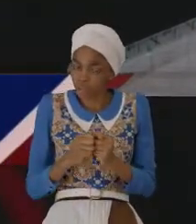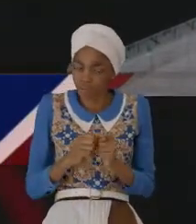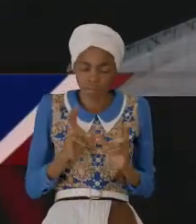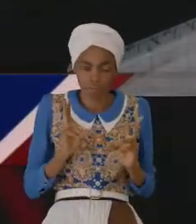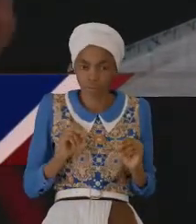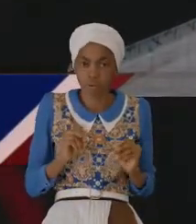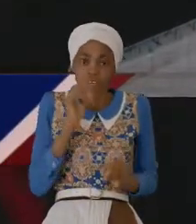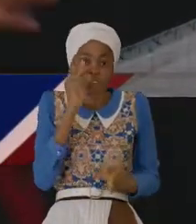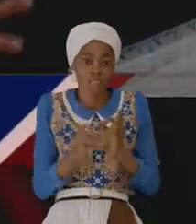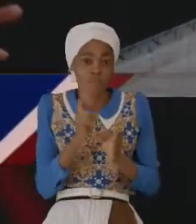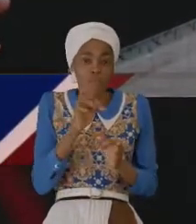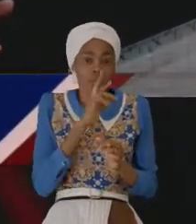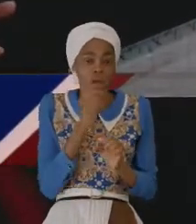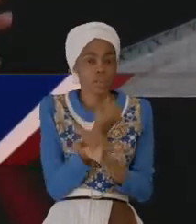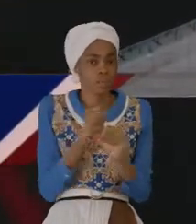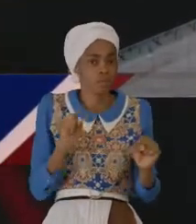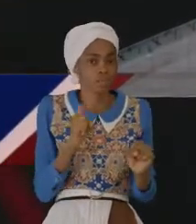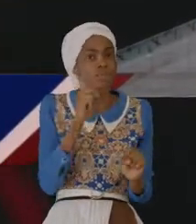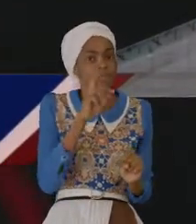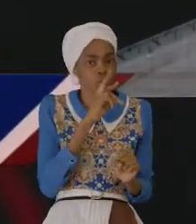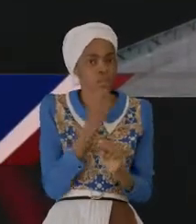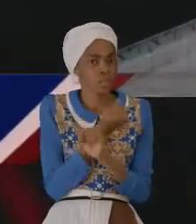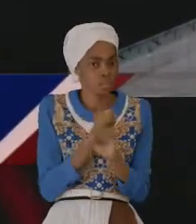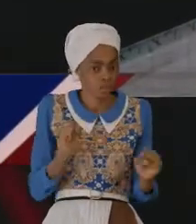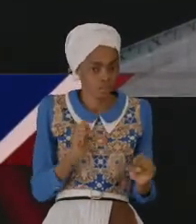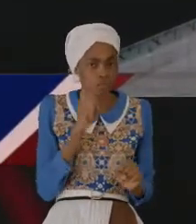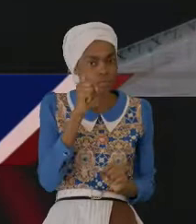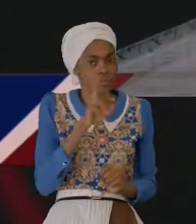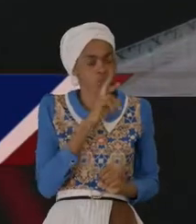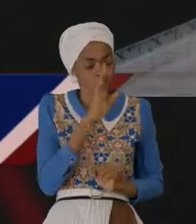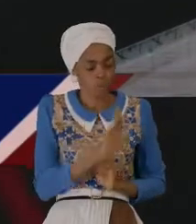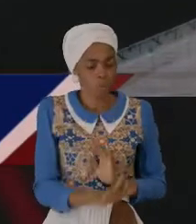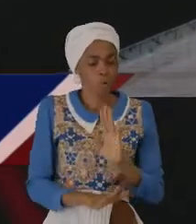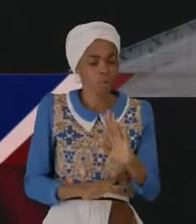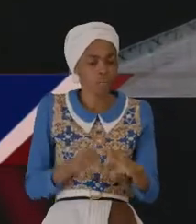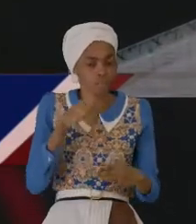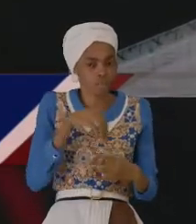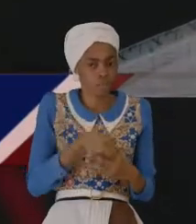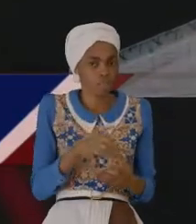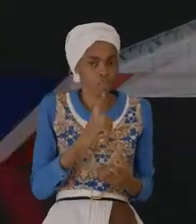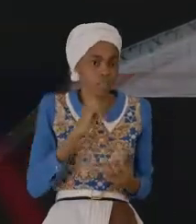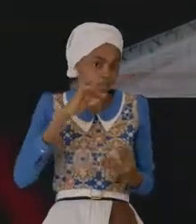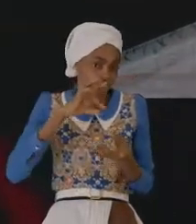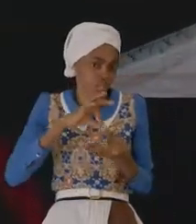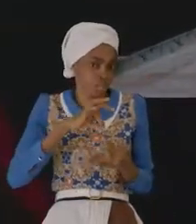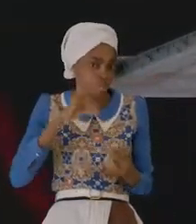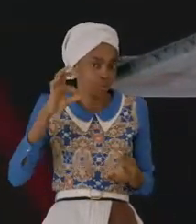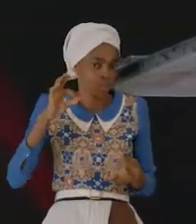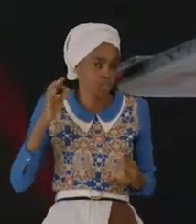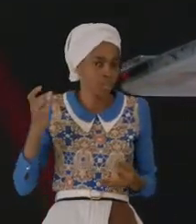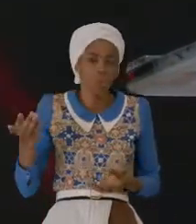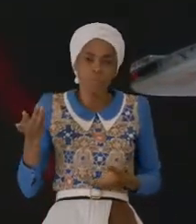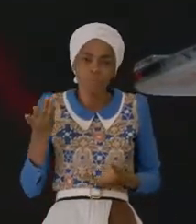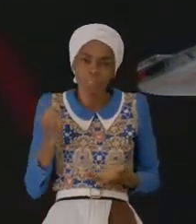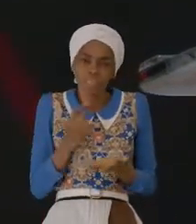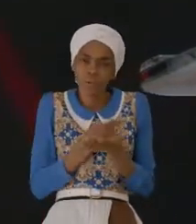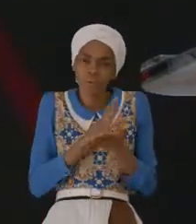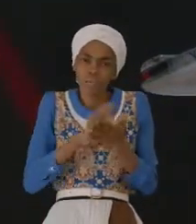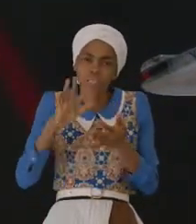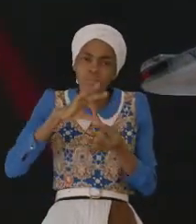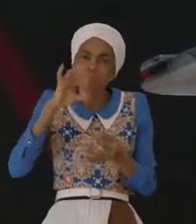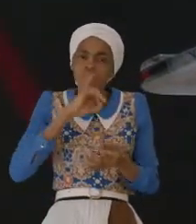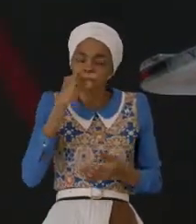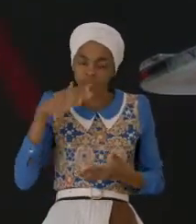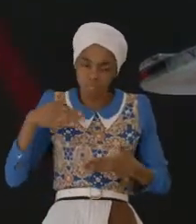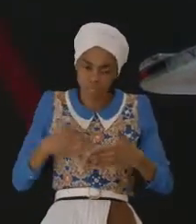are saved the sage you're walking in the spirit the spirit is directing you